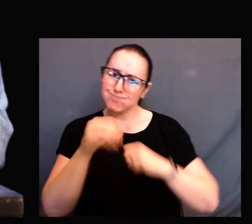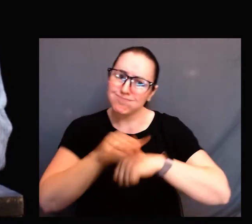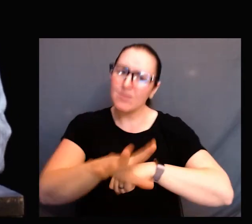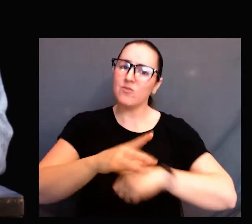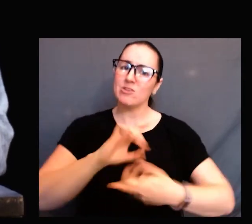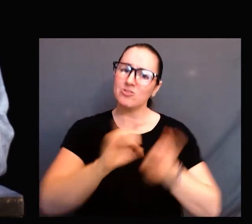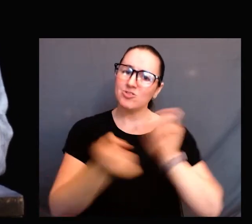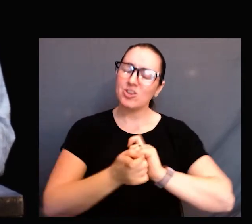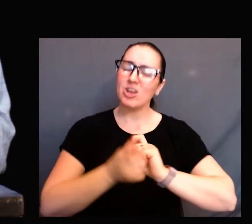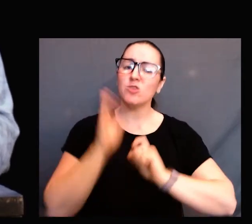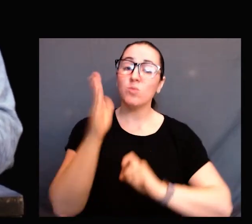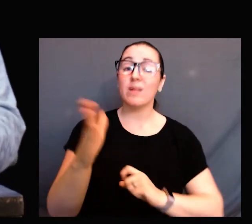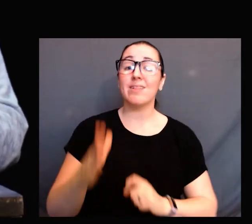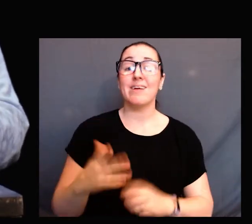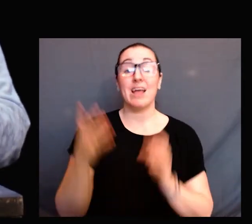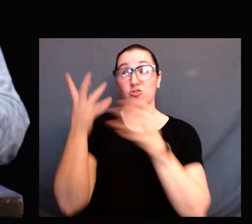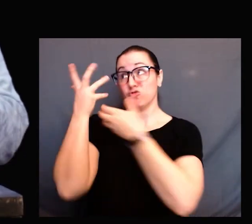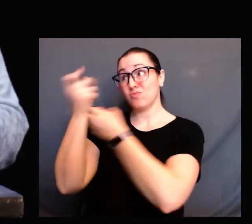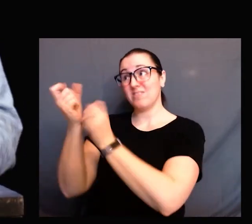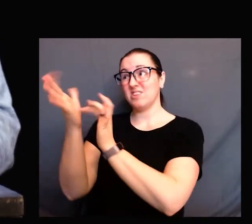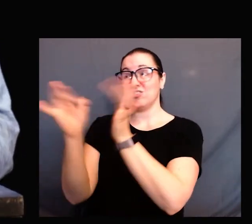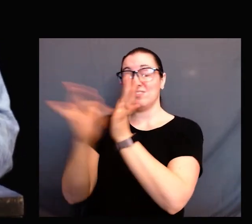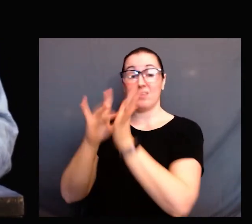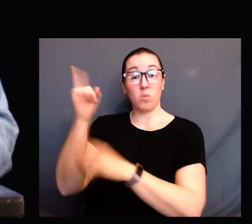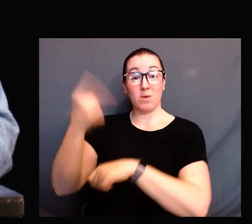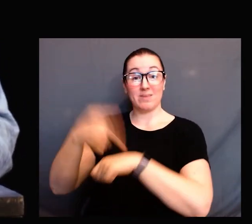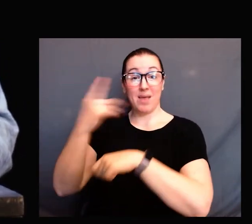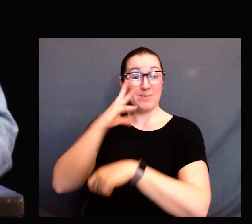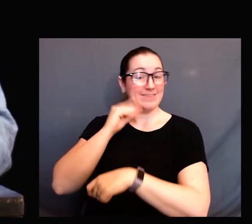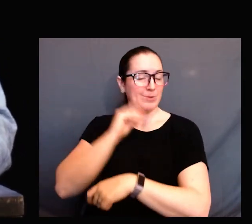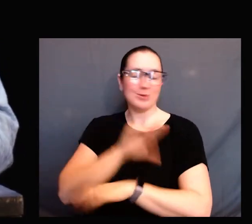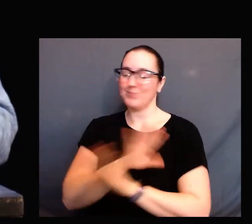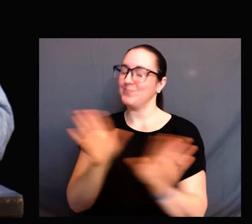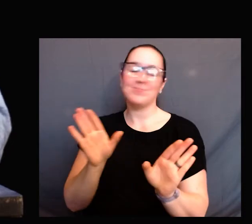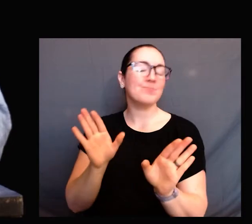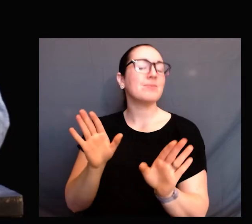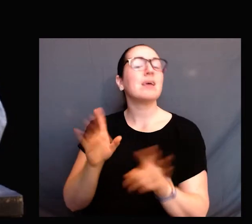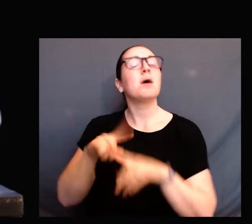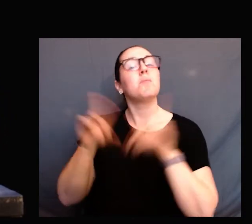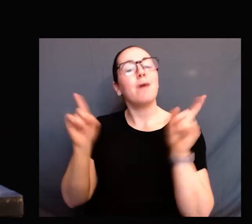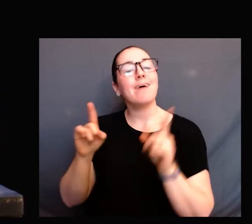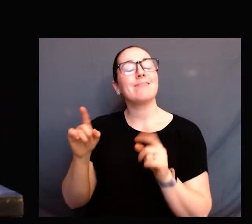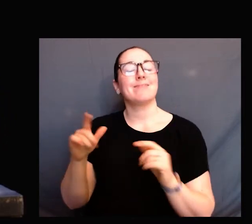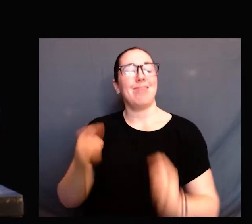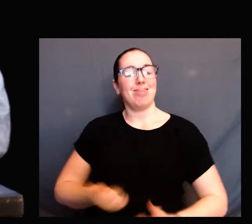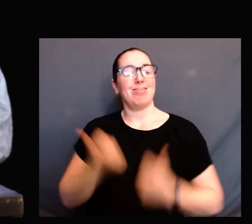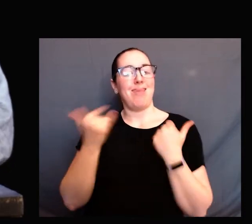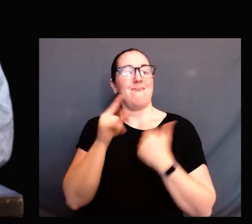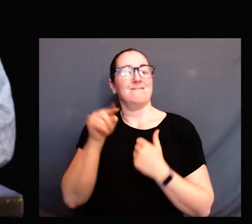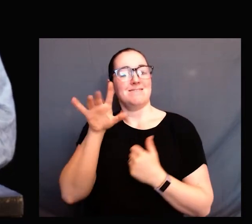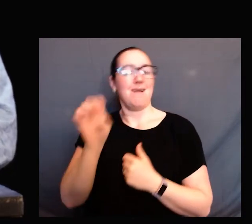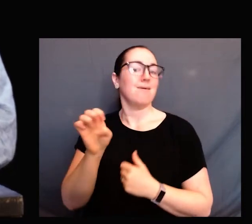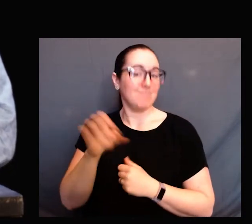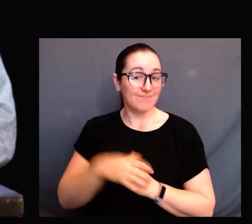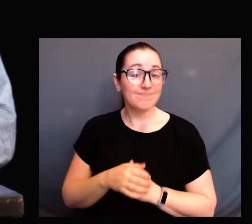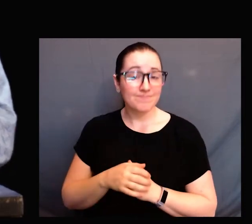And trusting in Jesus is not just a one-time experience, but it is a way of